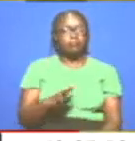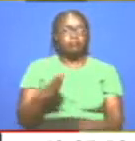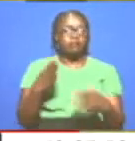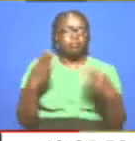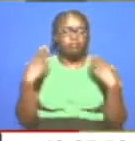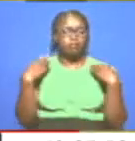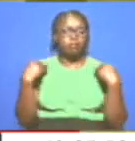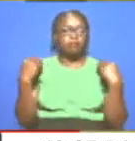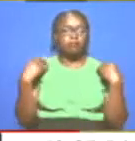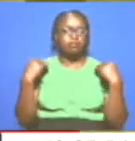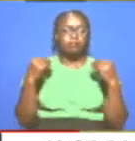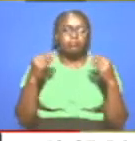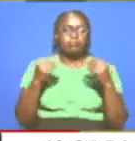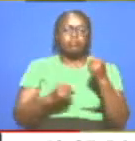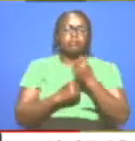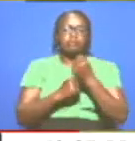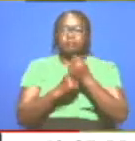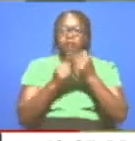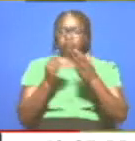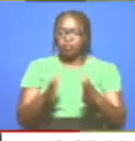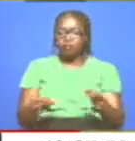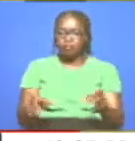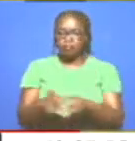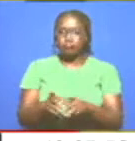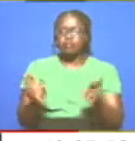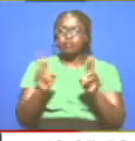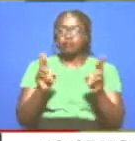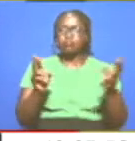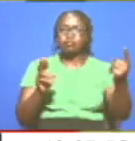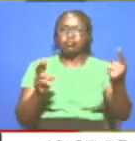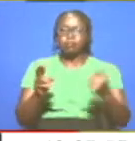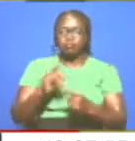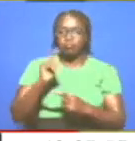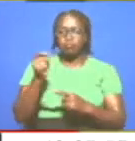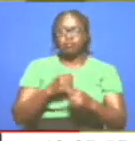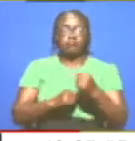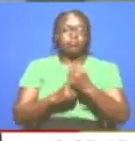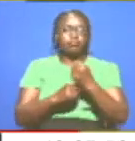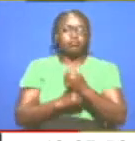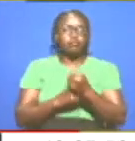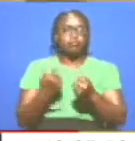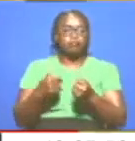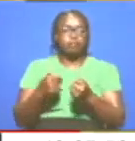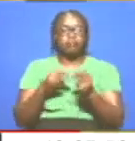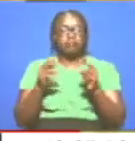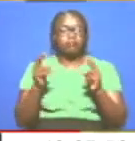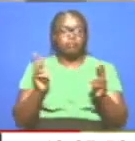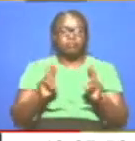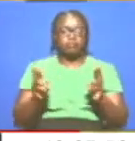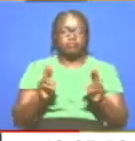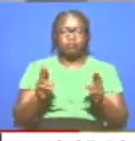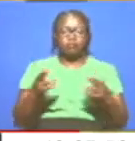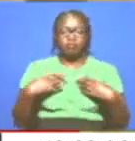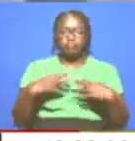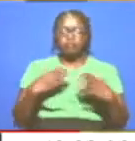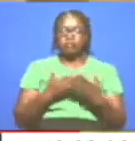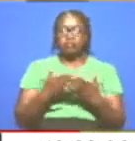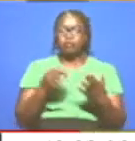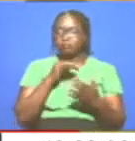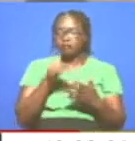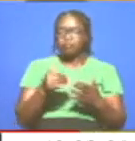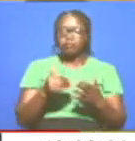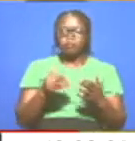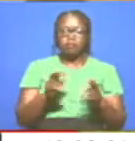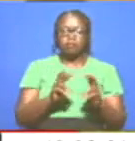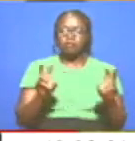also willing to come to Kenya and sponsors. We are lucky that we have people ready. We don't have to look for people. In fact, they've